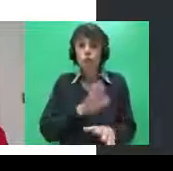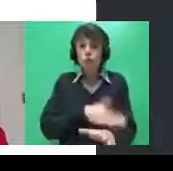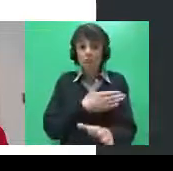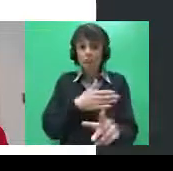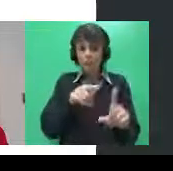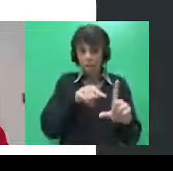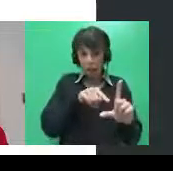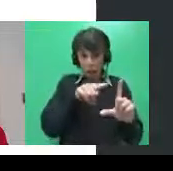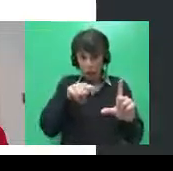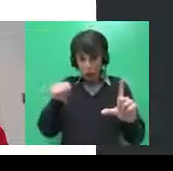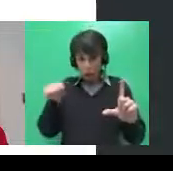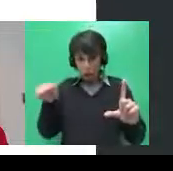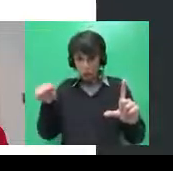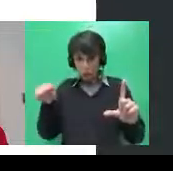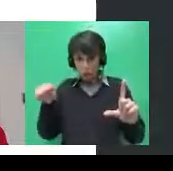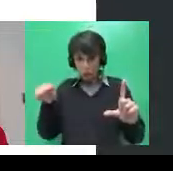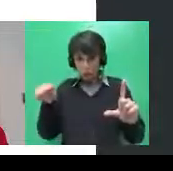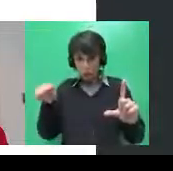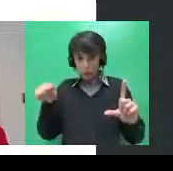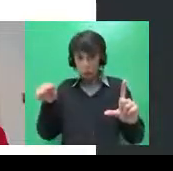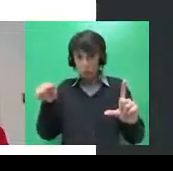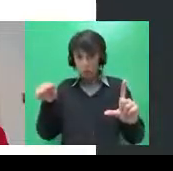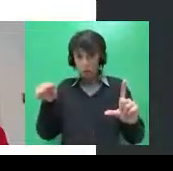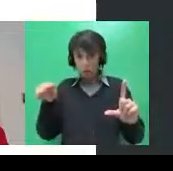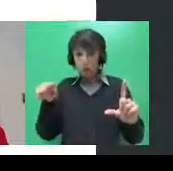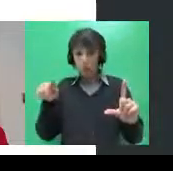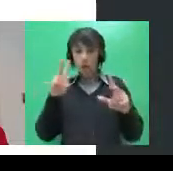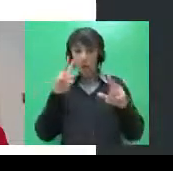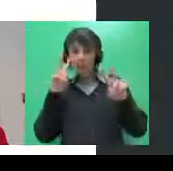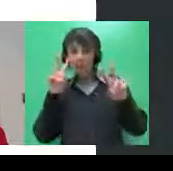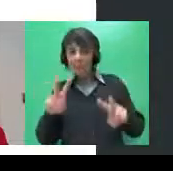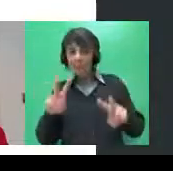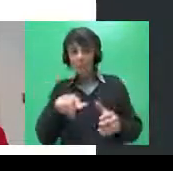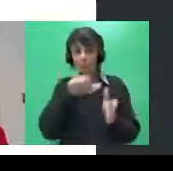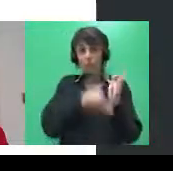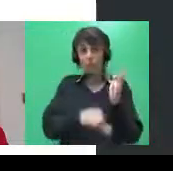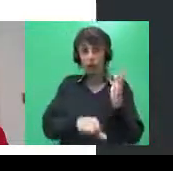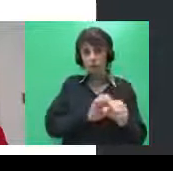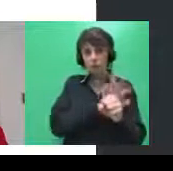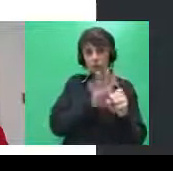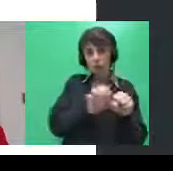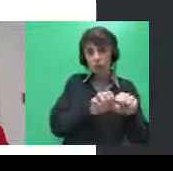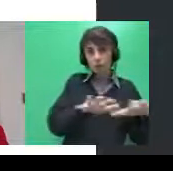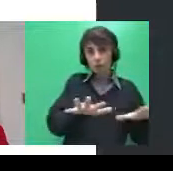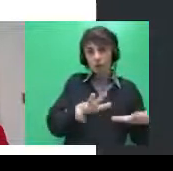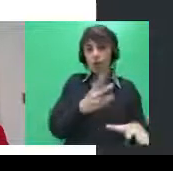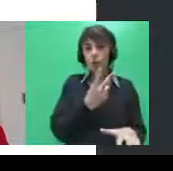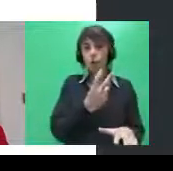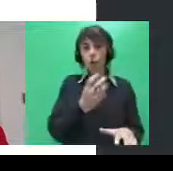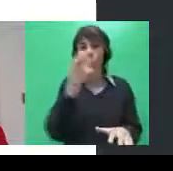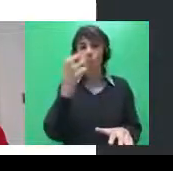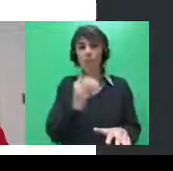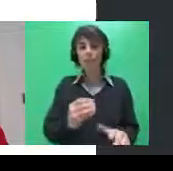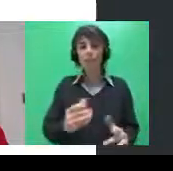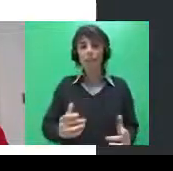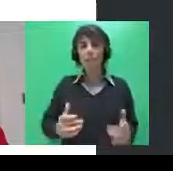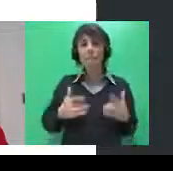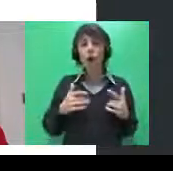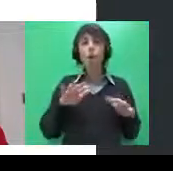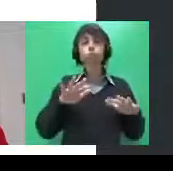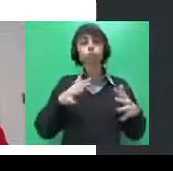us collectively. Is that if you look at the beginning of the pandemic, 29% of this audience say that they were achieving activity at least 30 minutes on